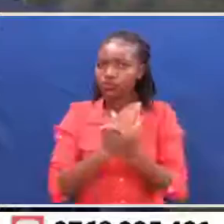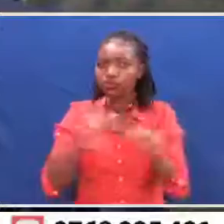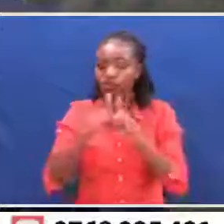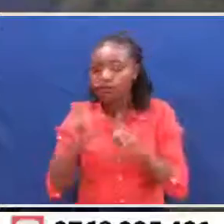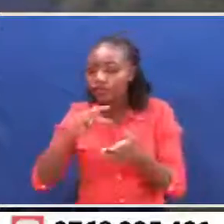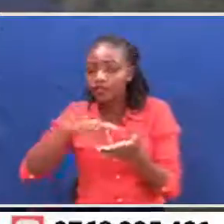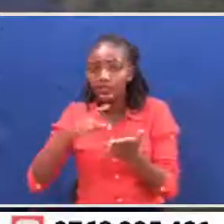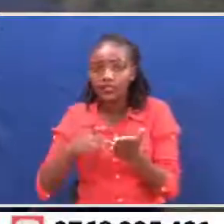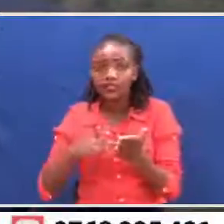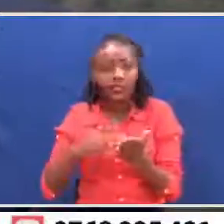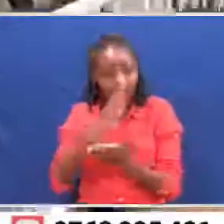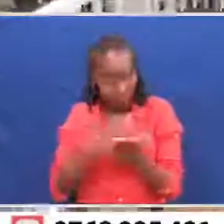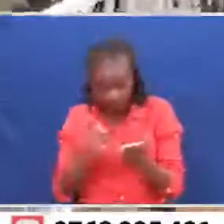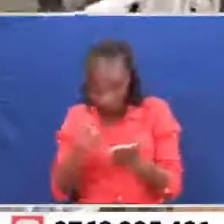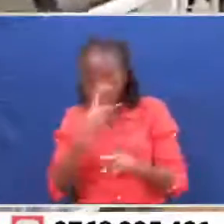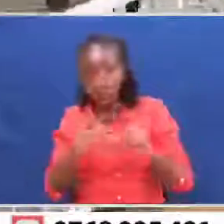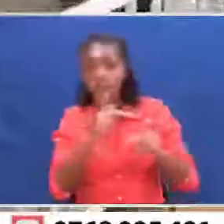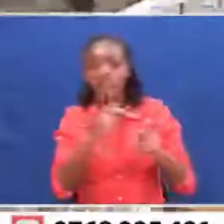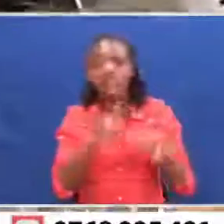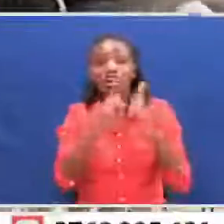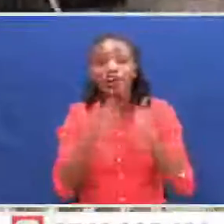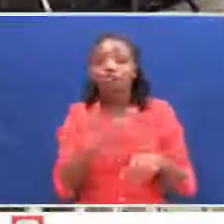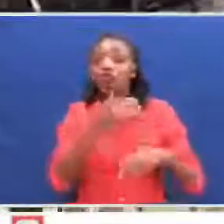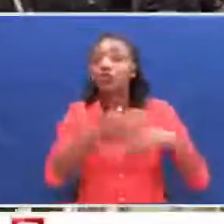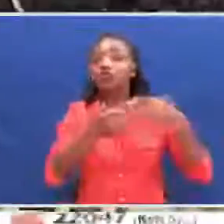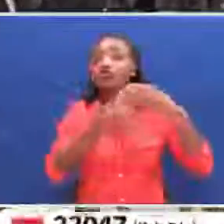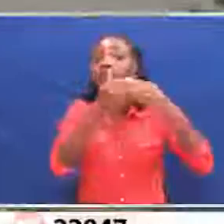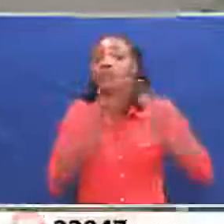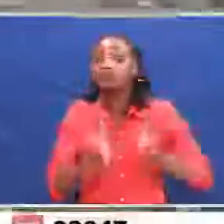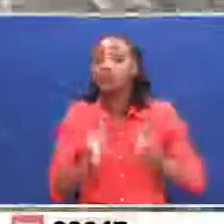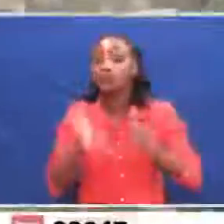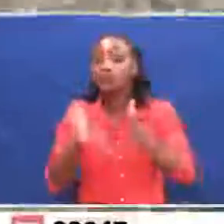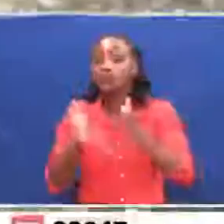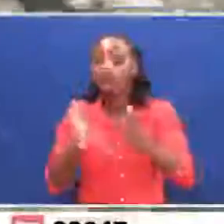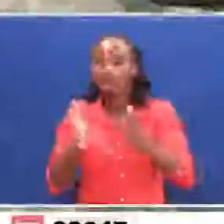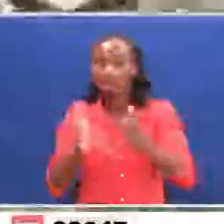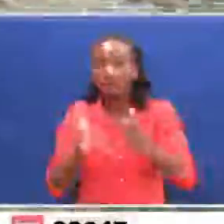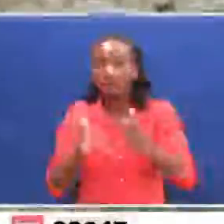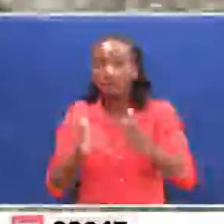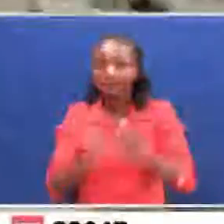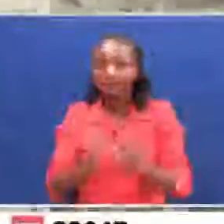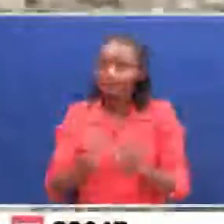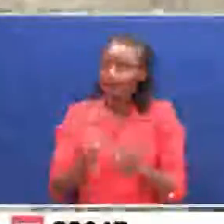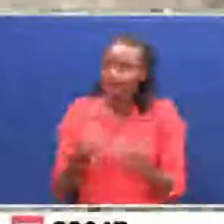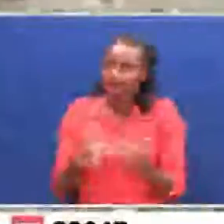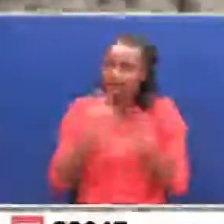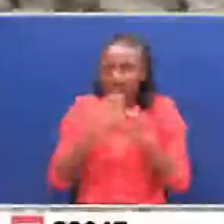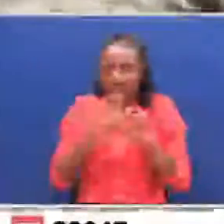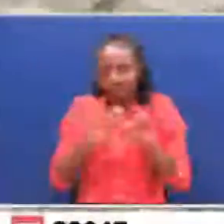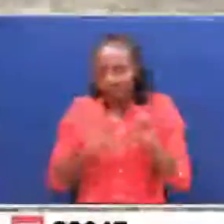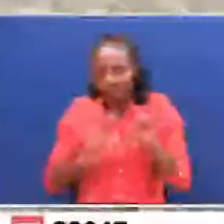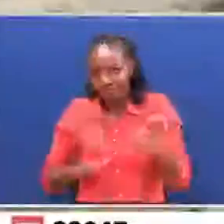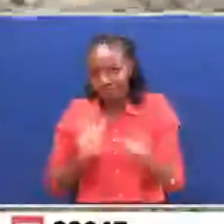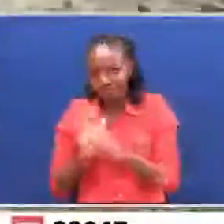project is part of that process. The construction of the expressway has been causing hour-long traffic jams along the